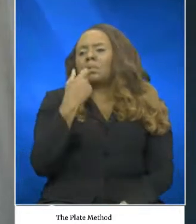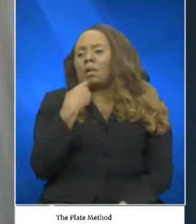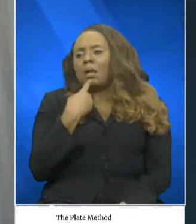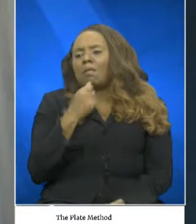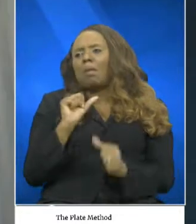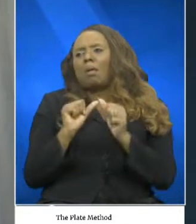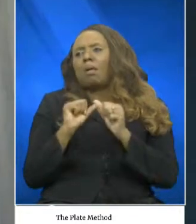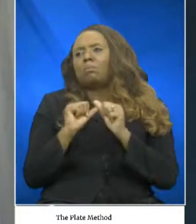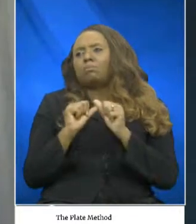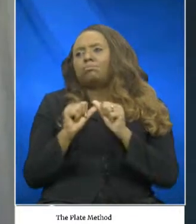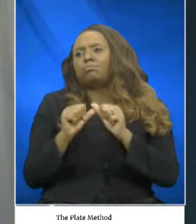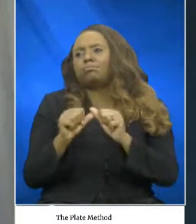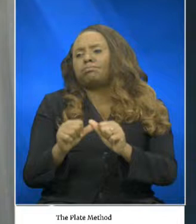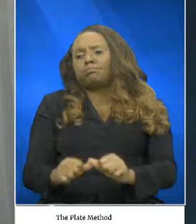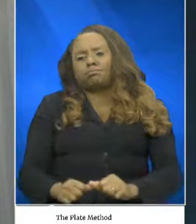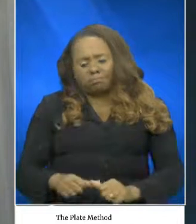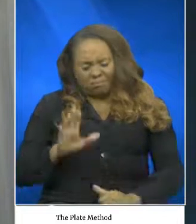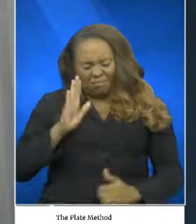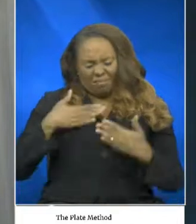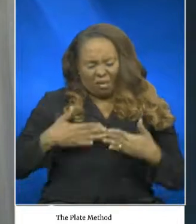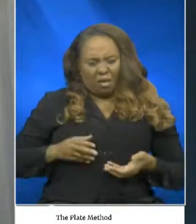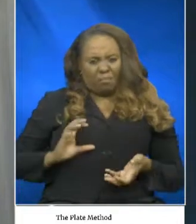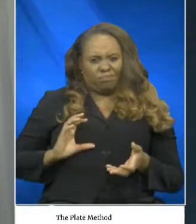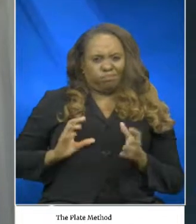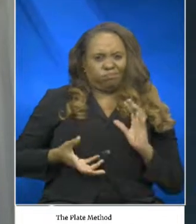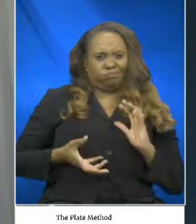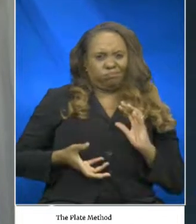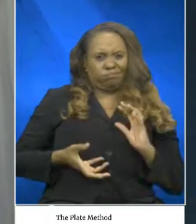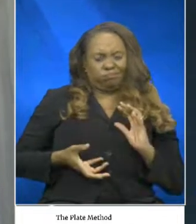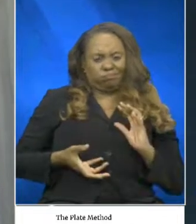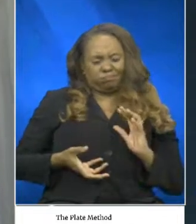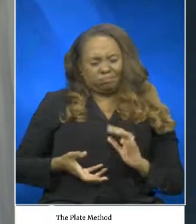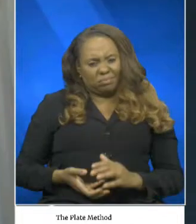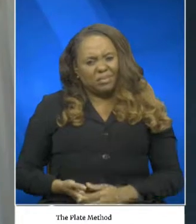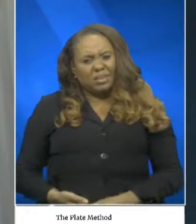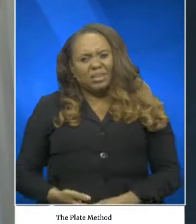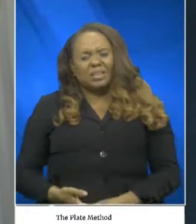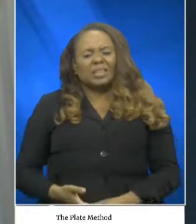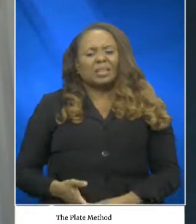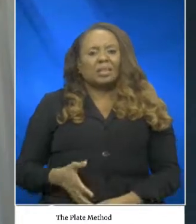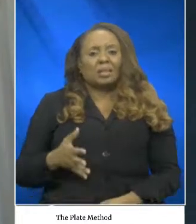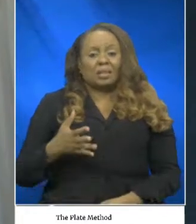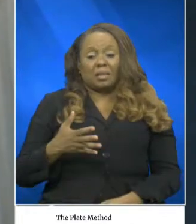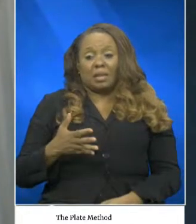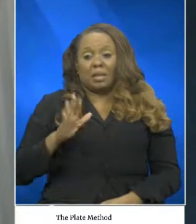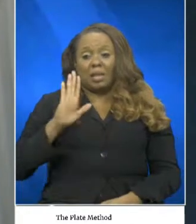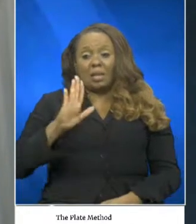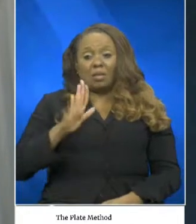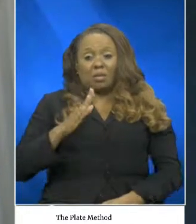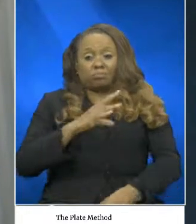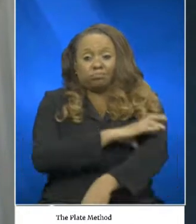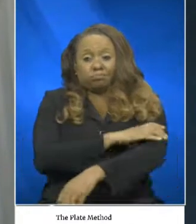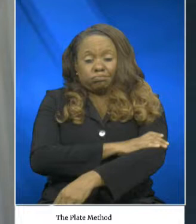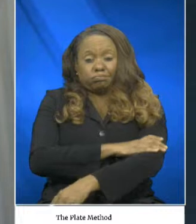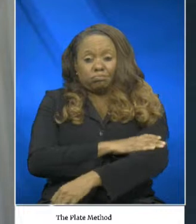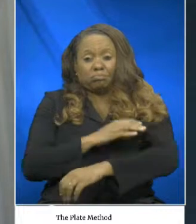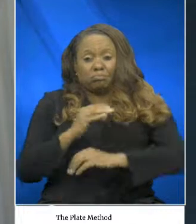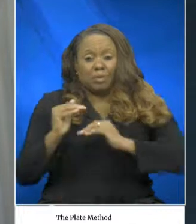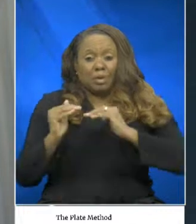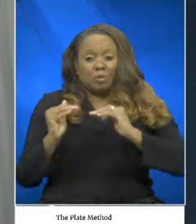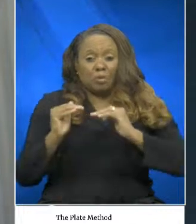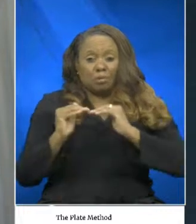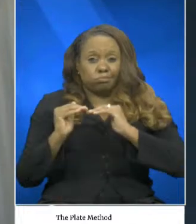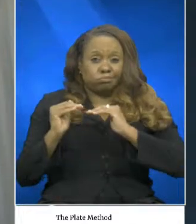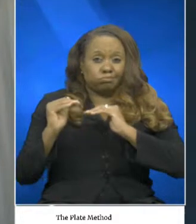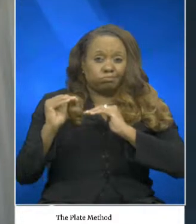And the more the damage happens within the body, sometimes the hypertension will rise and become even more uncontrollable.